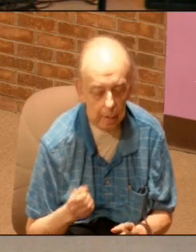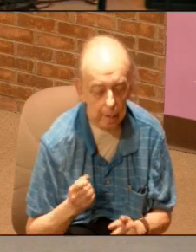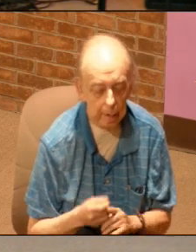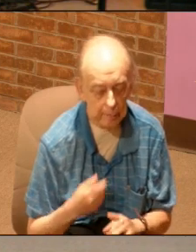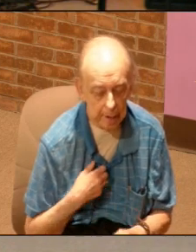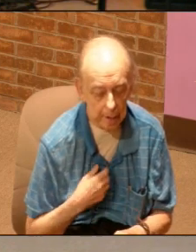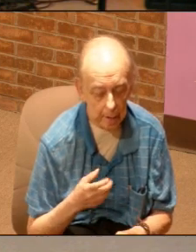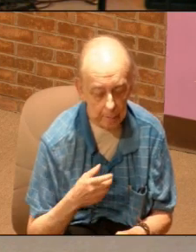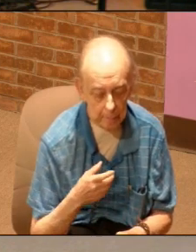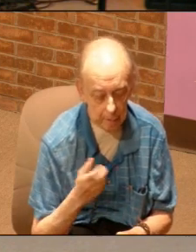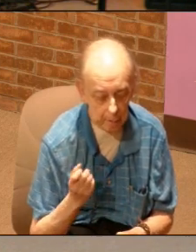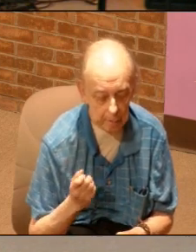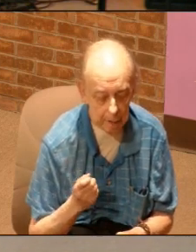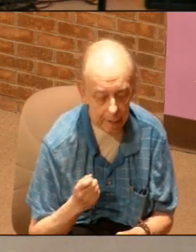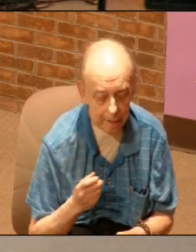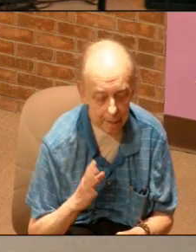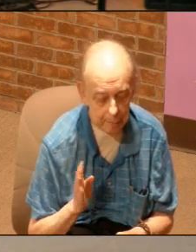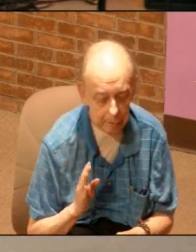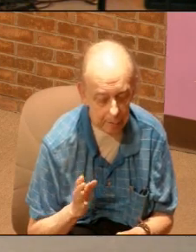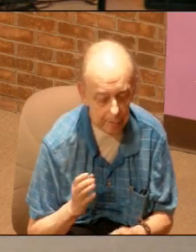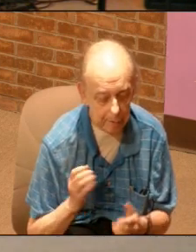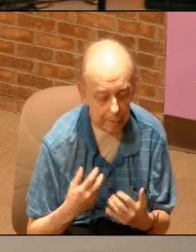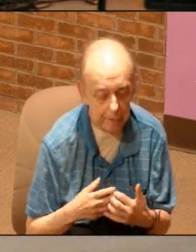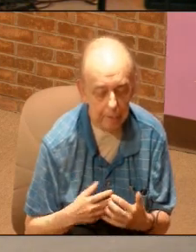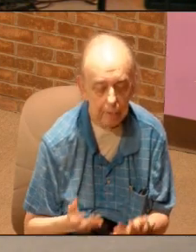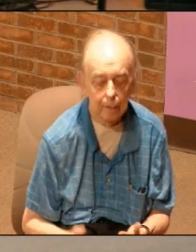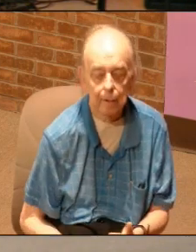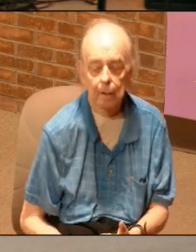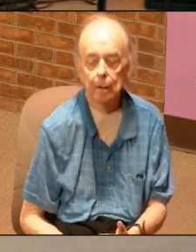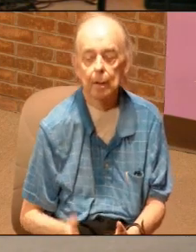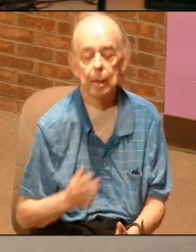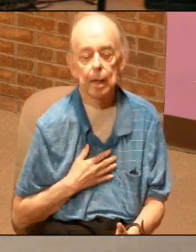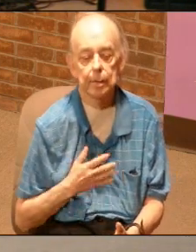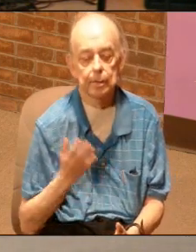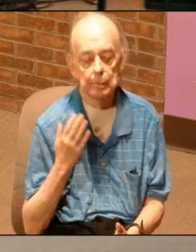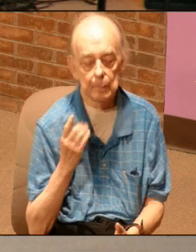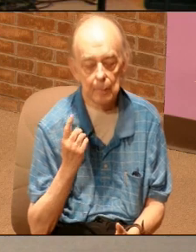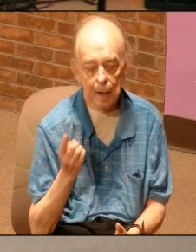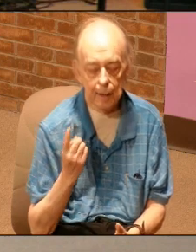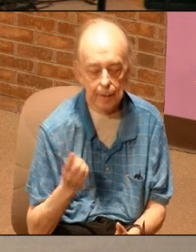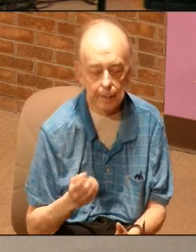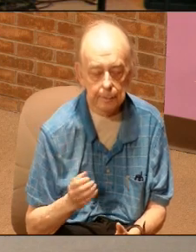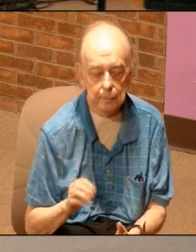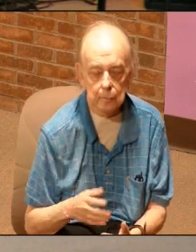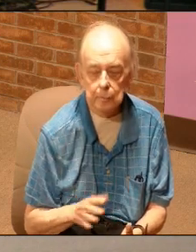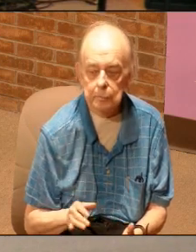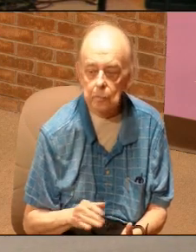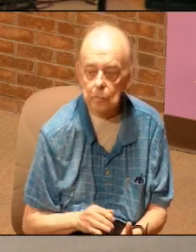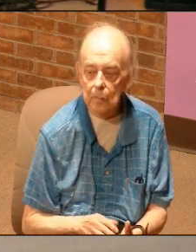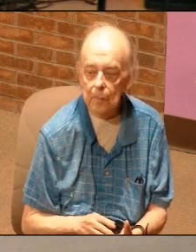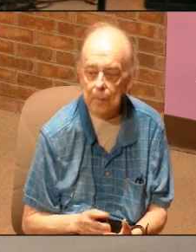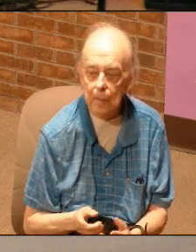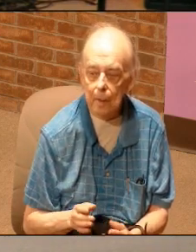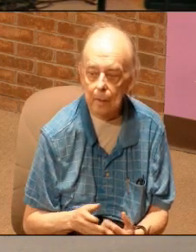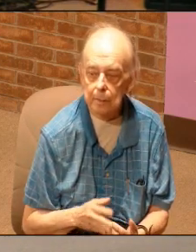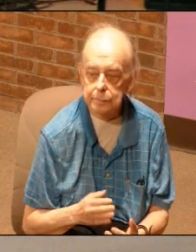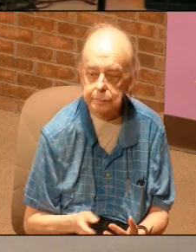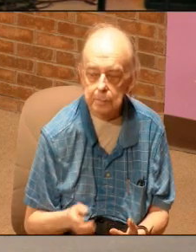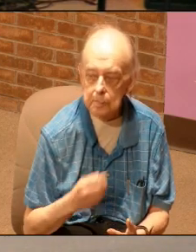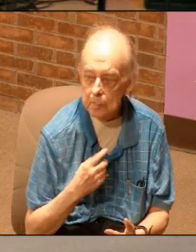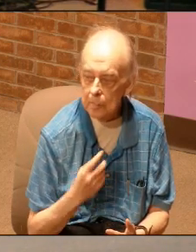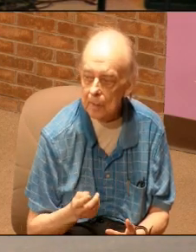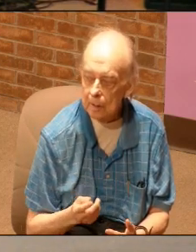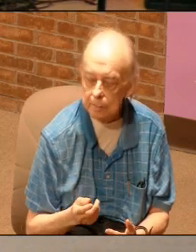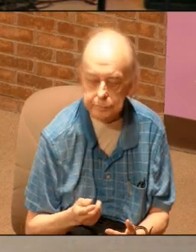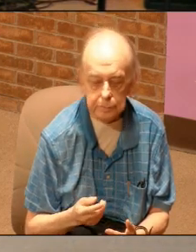and blue. That matches. So that's my theory of how this goes. But anyway, what I'm trying to say